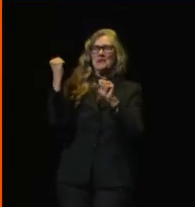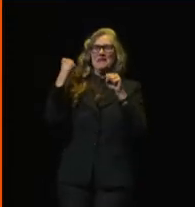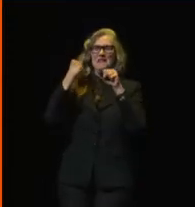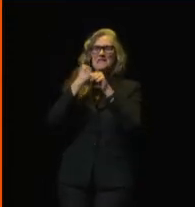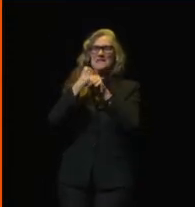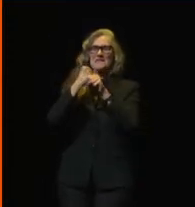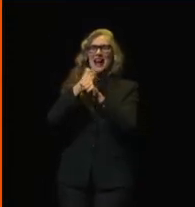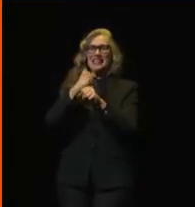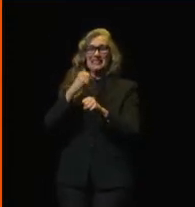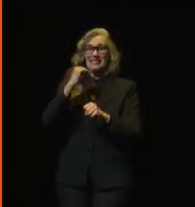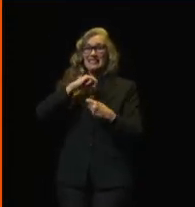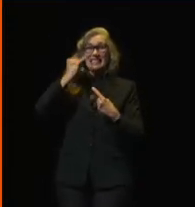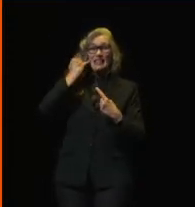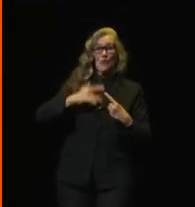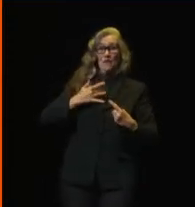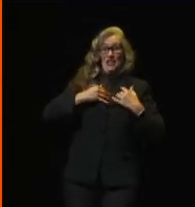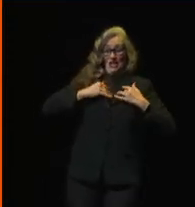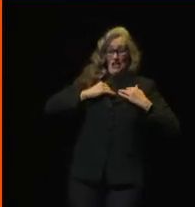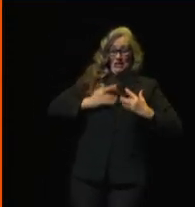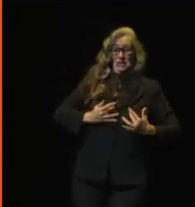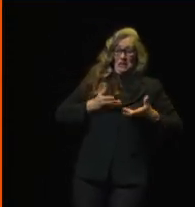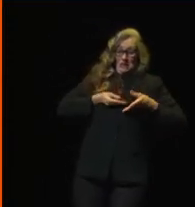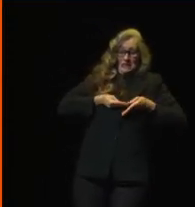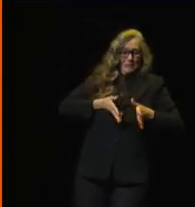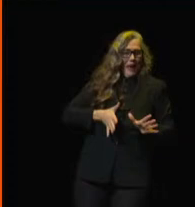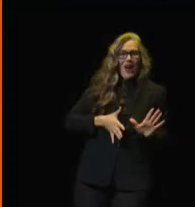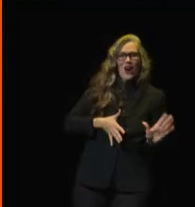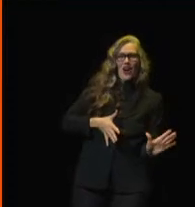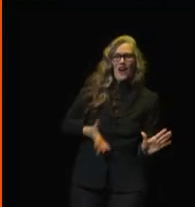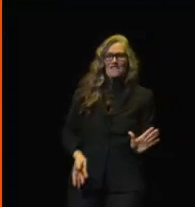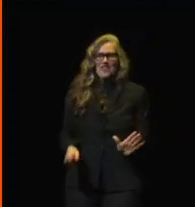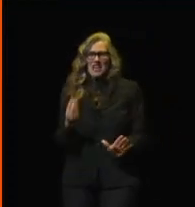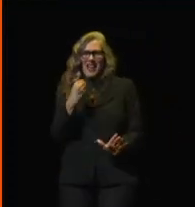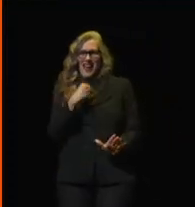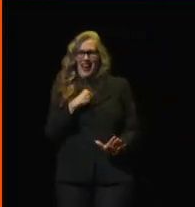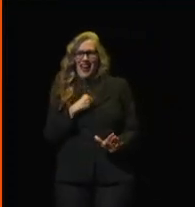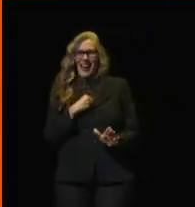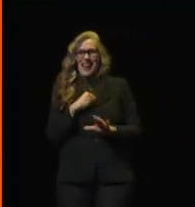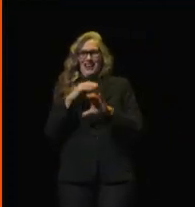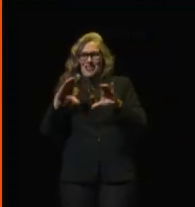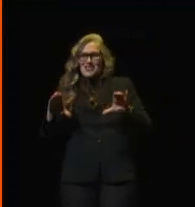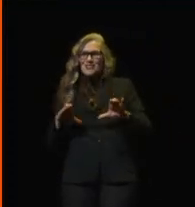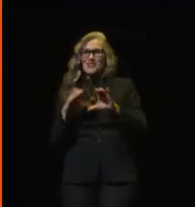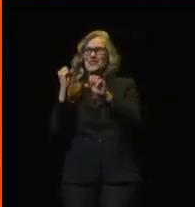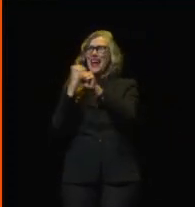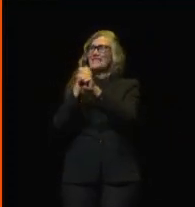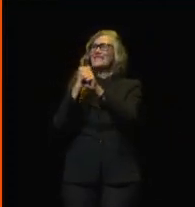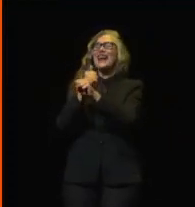to truly honor him, let's do it with a smile.